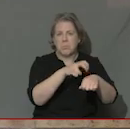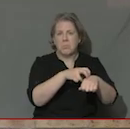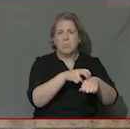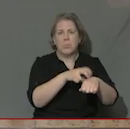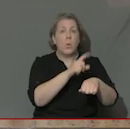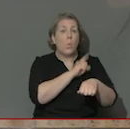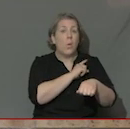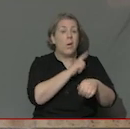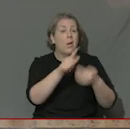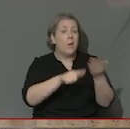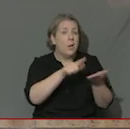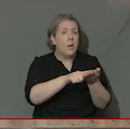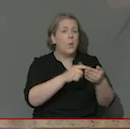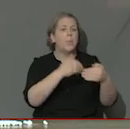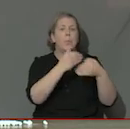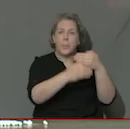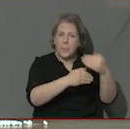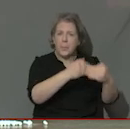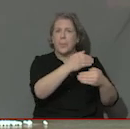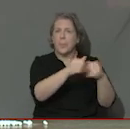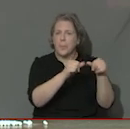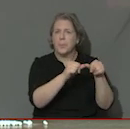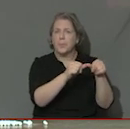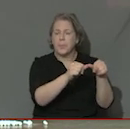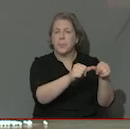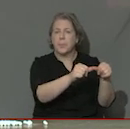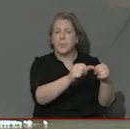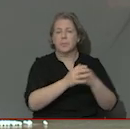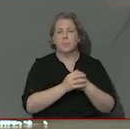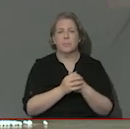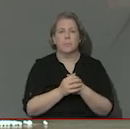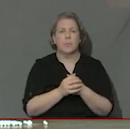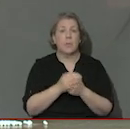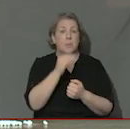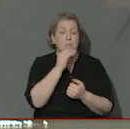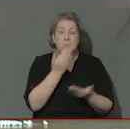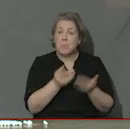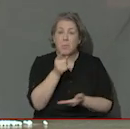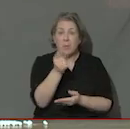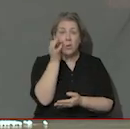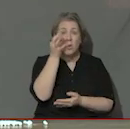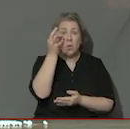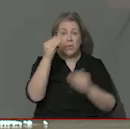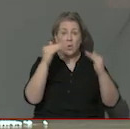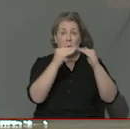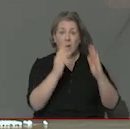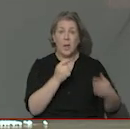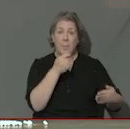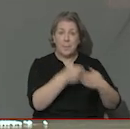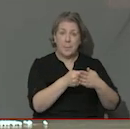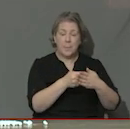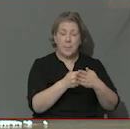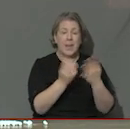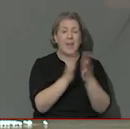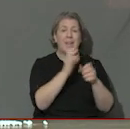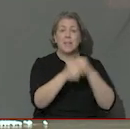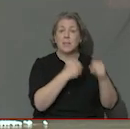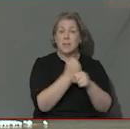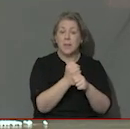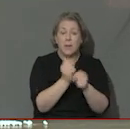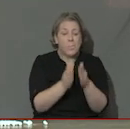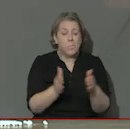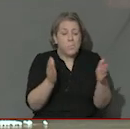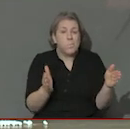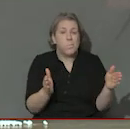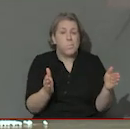loan continues. So if you are in buy a home one day, for the first 10 years,